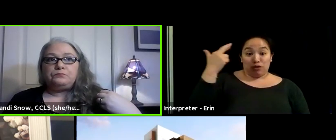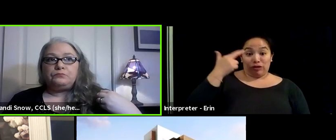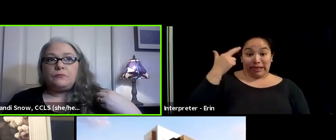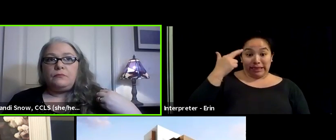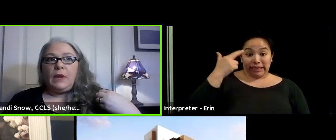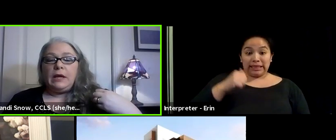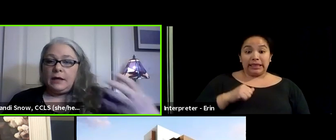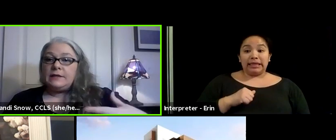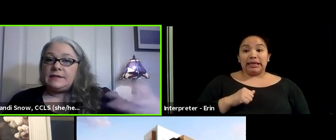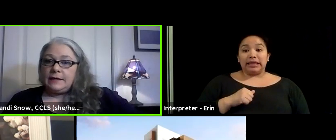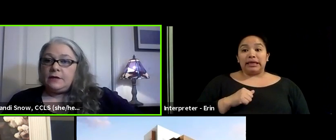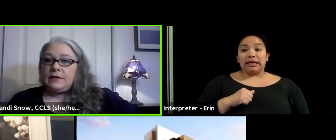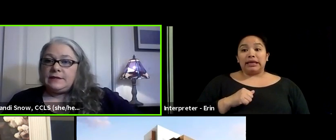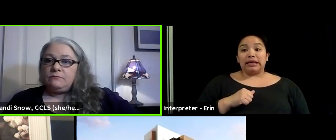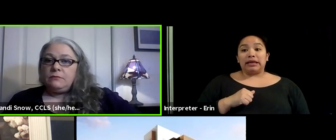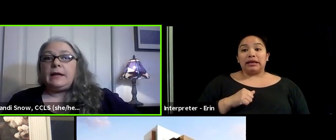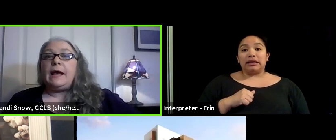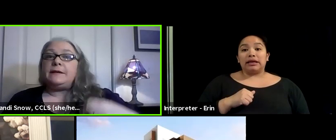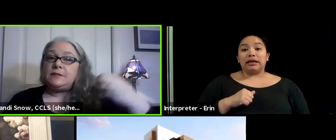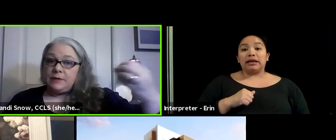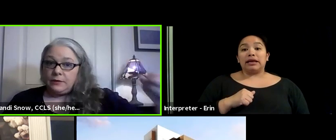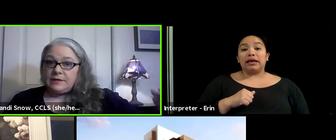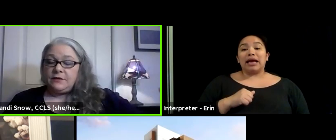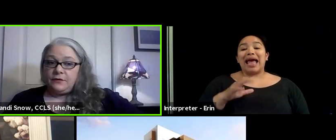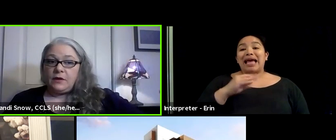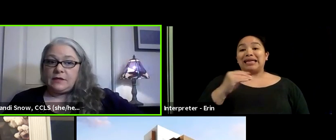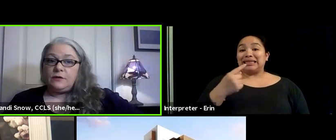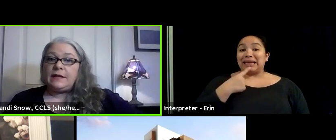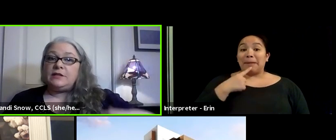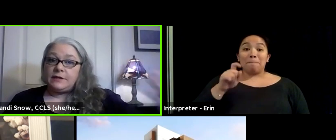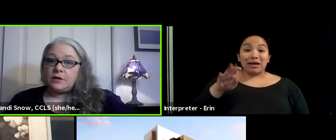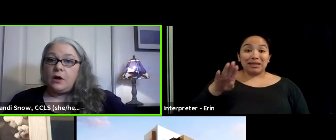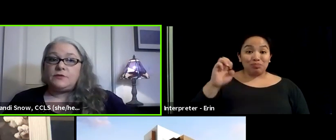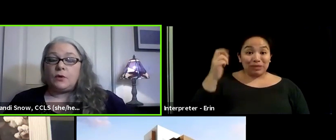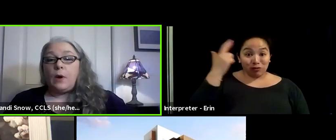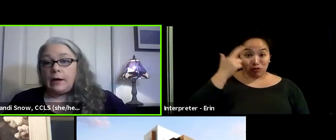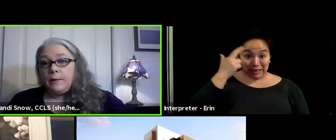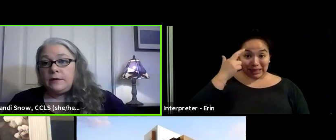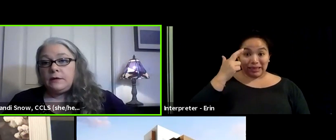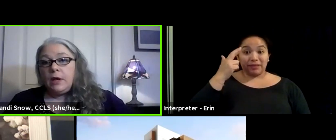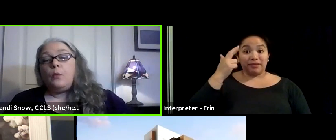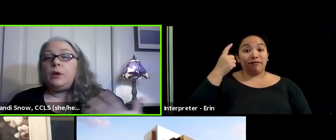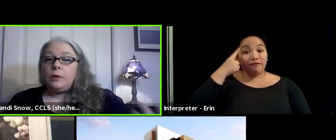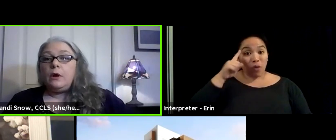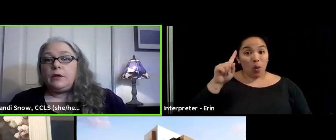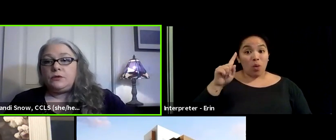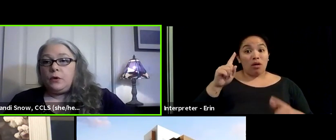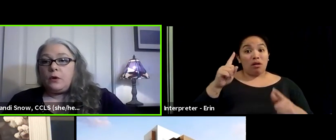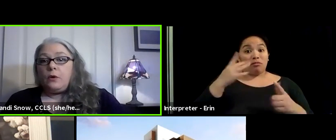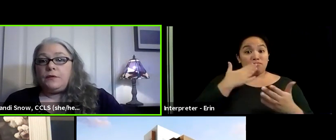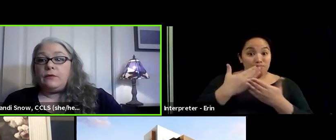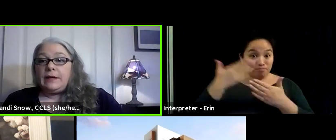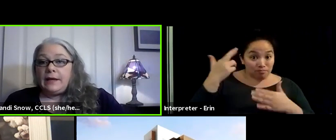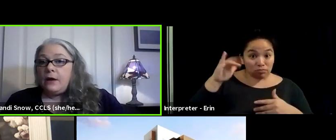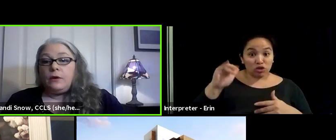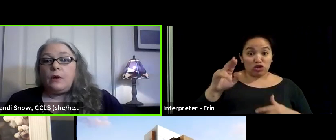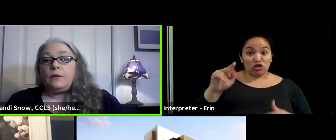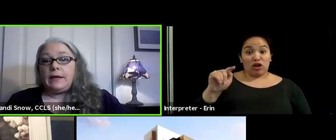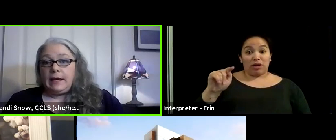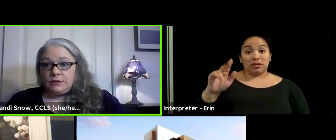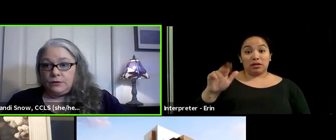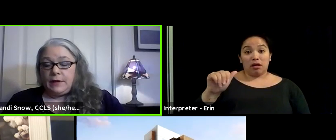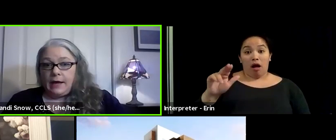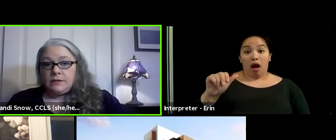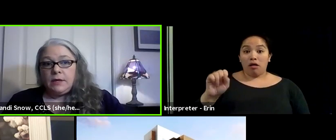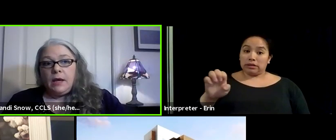and a stated reason, and it has to be a reason that falls under that just cause requirement. We would argue to a court that right now, no,